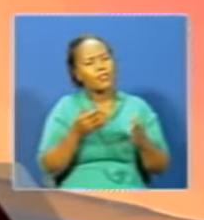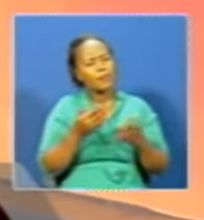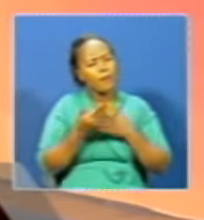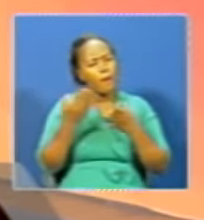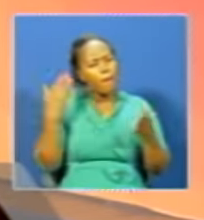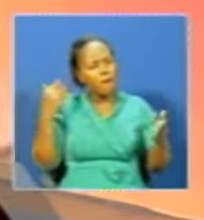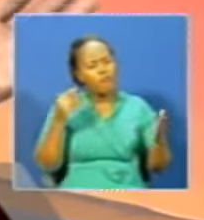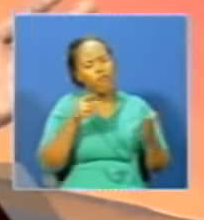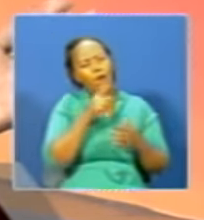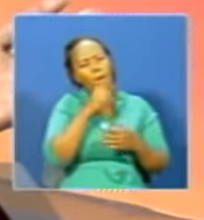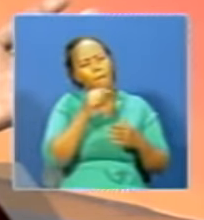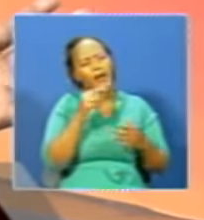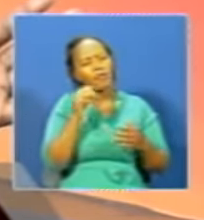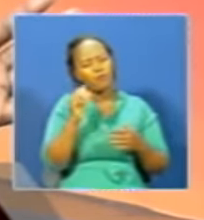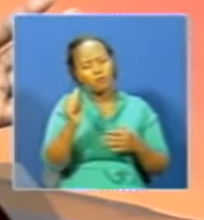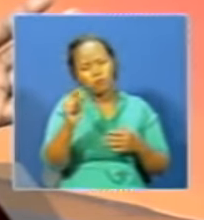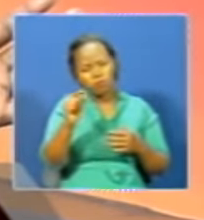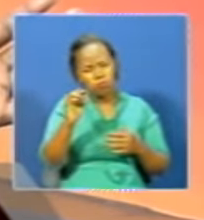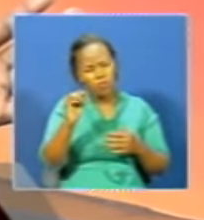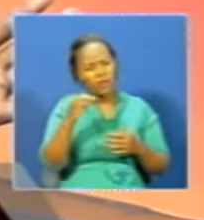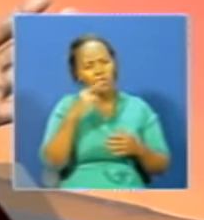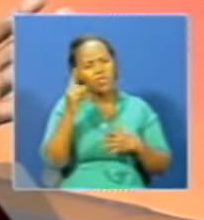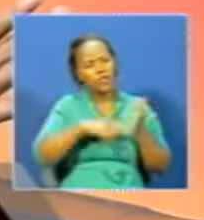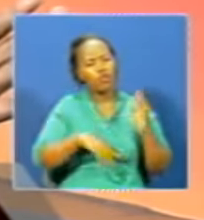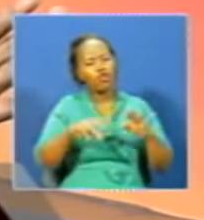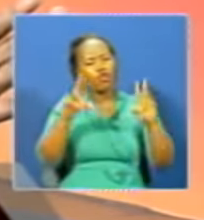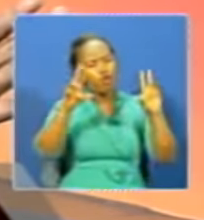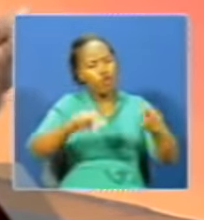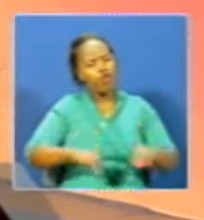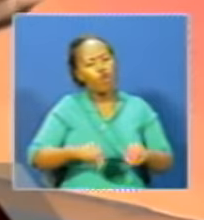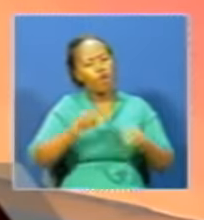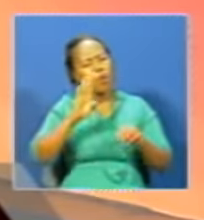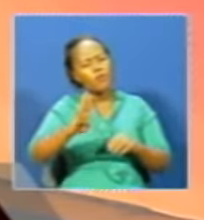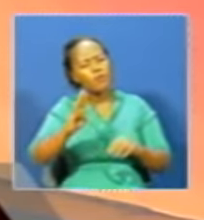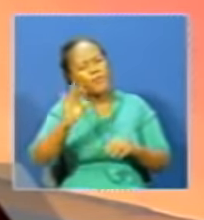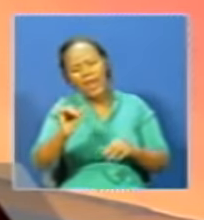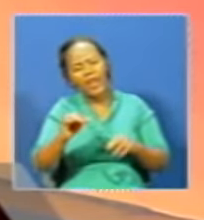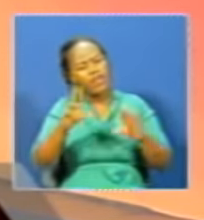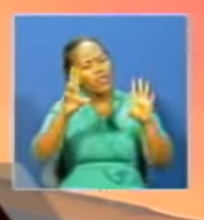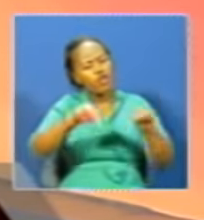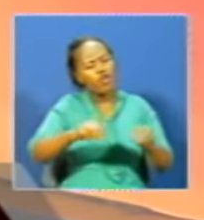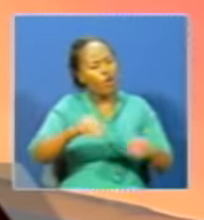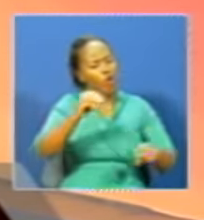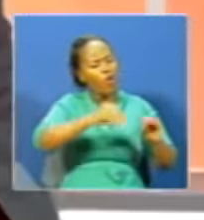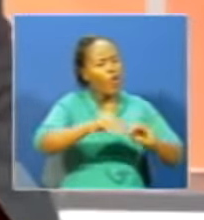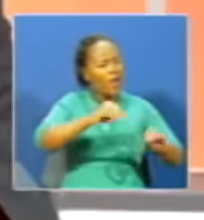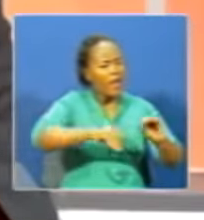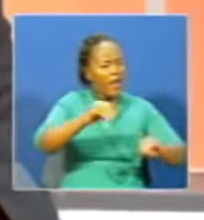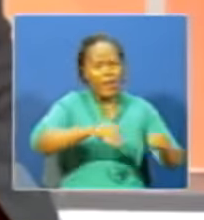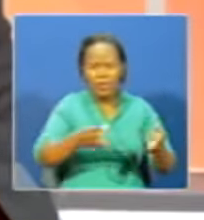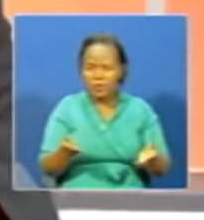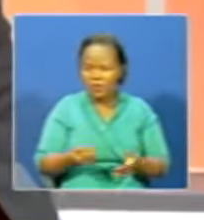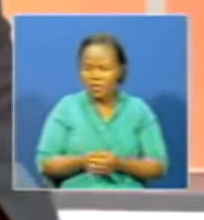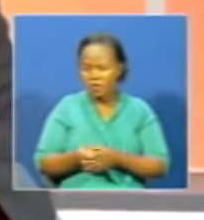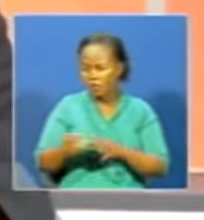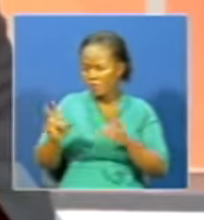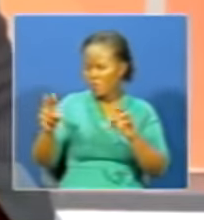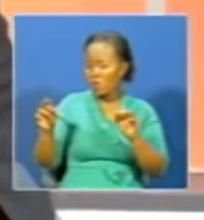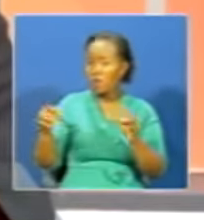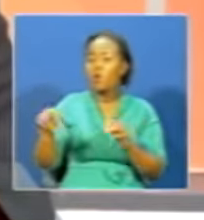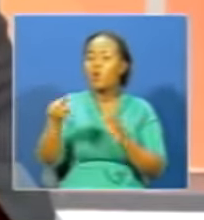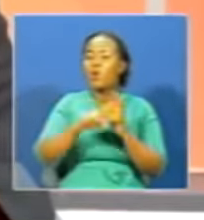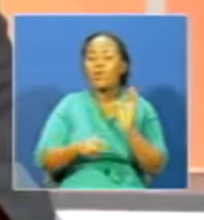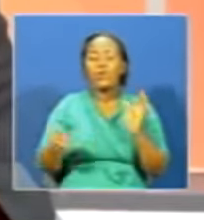no BBI, no election. Your thoughts? Quickly, as we come to the close. My friend, we are not living in a constitutional